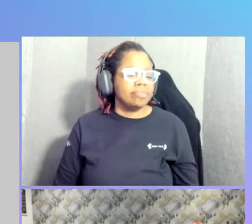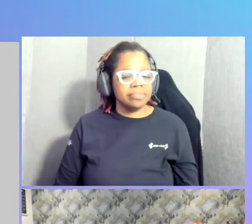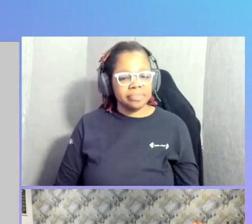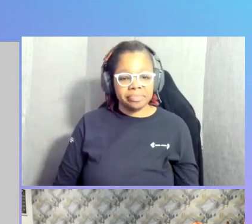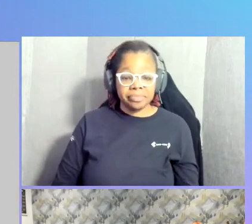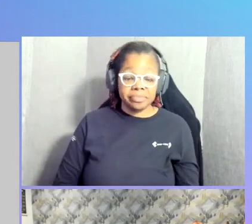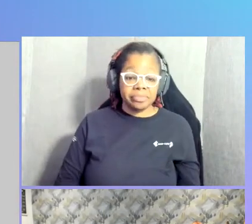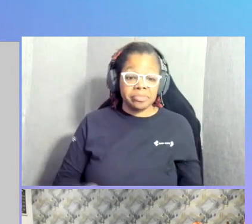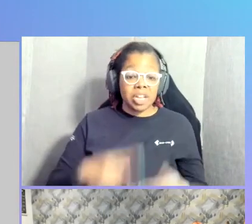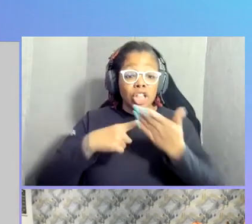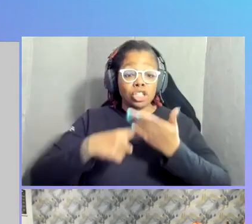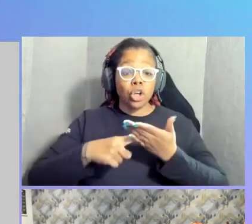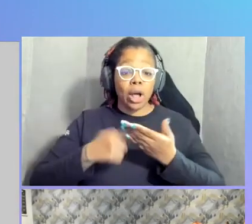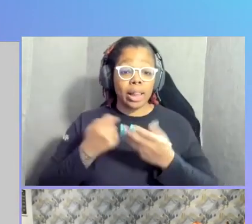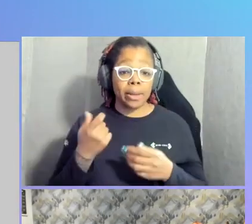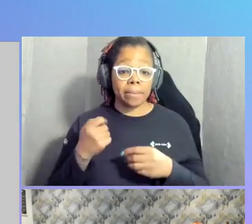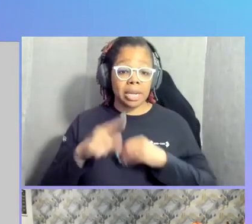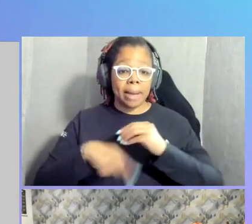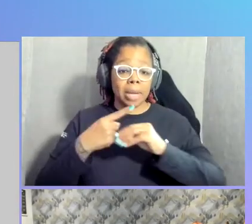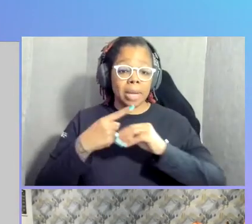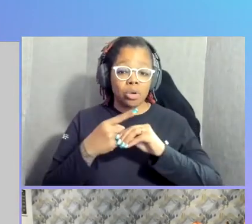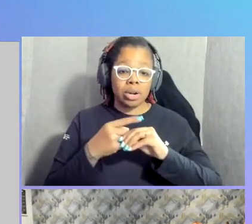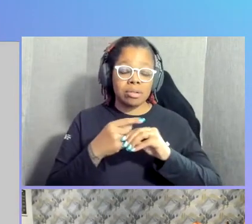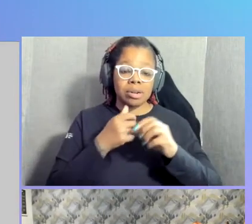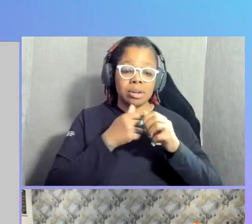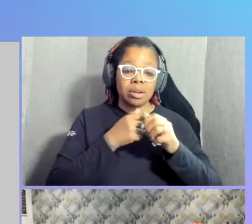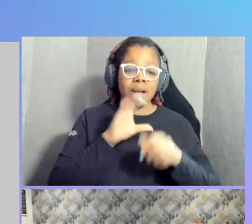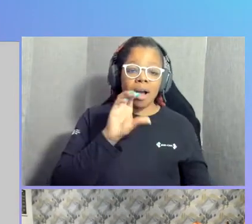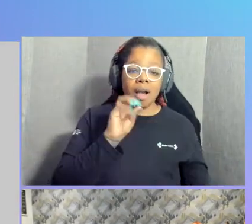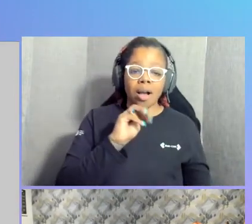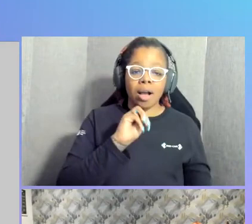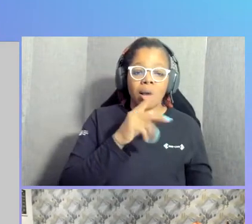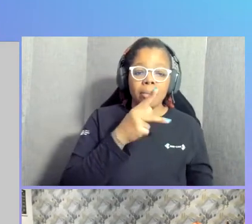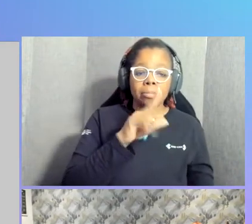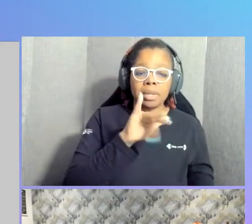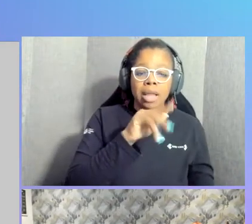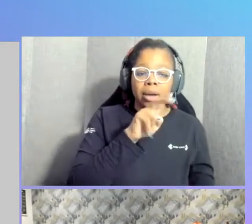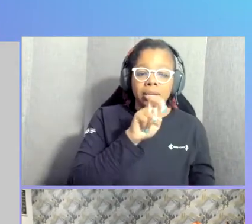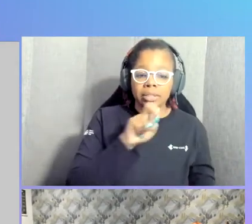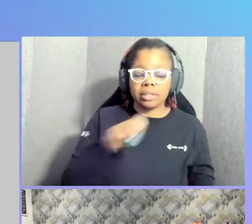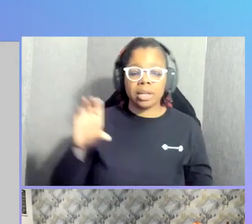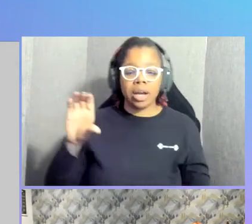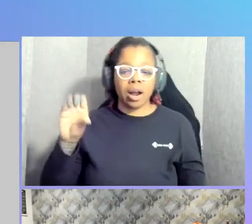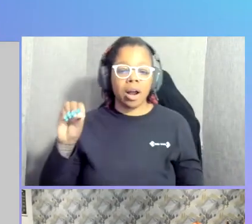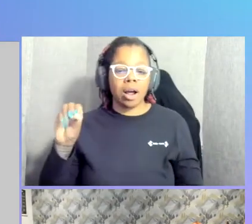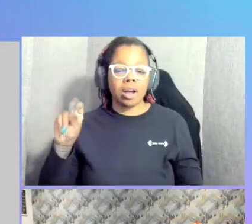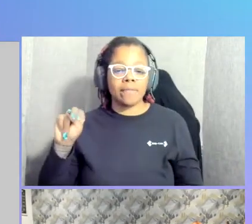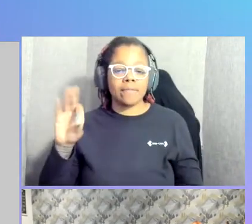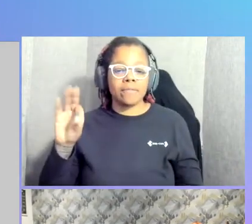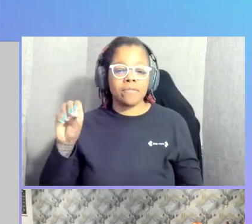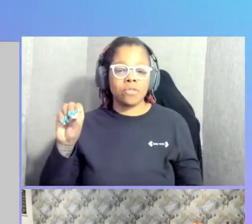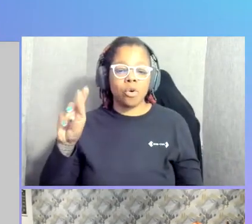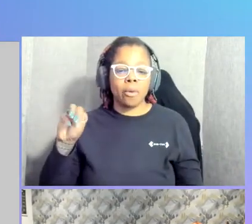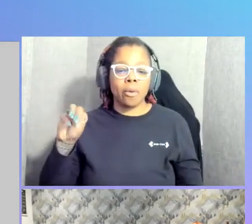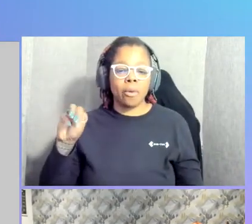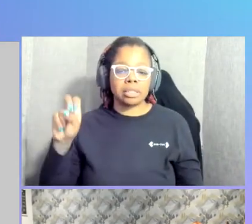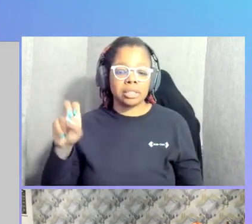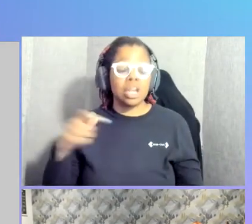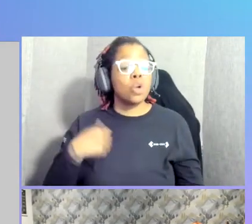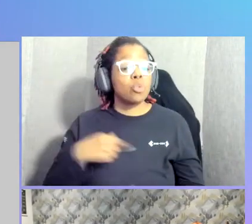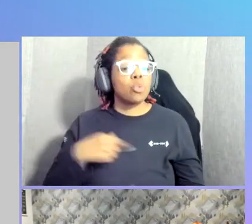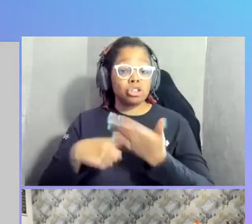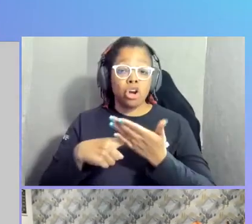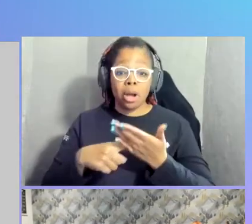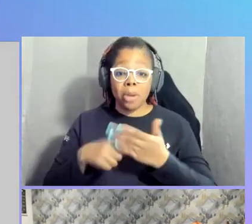So let's chat a little bit about compliance and conformance. When we chat about accessibility and